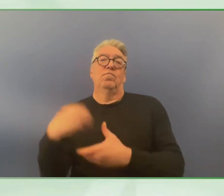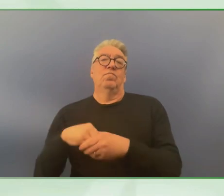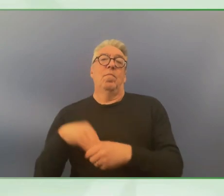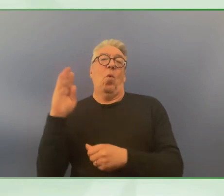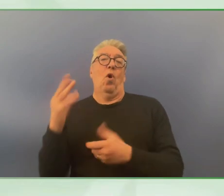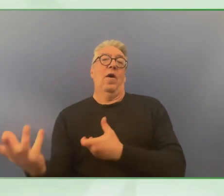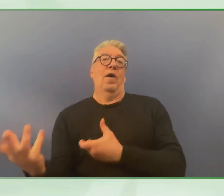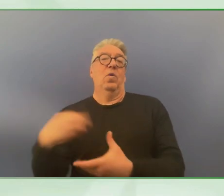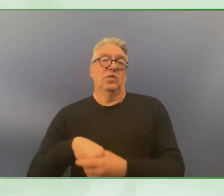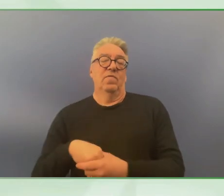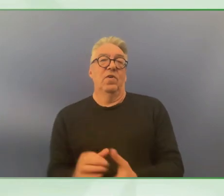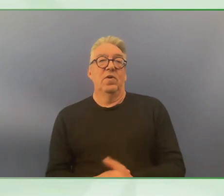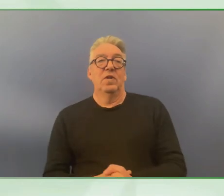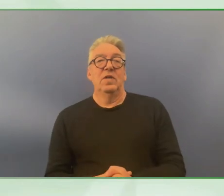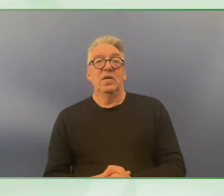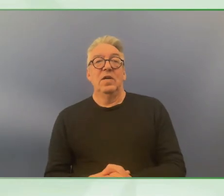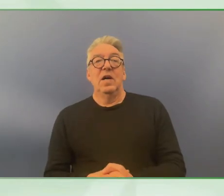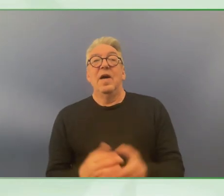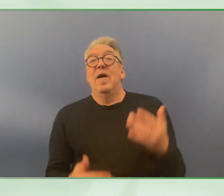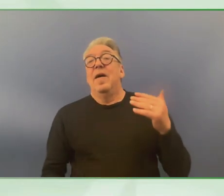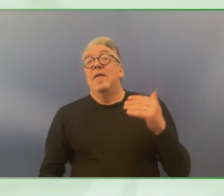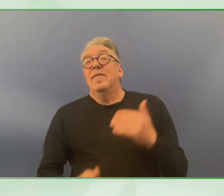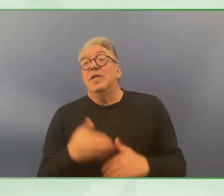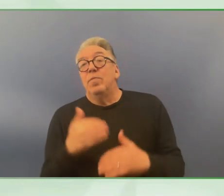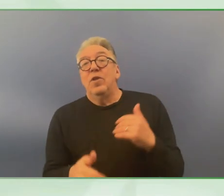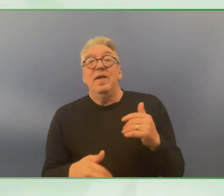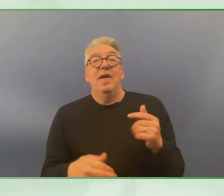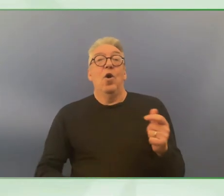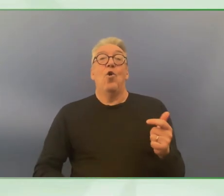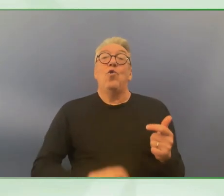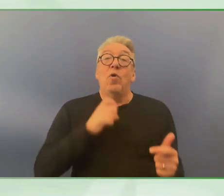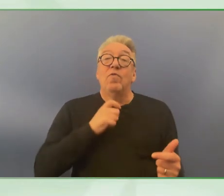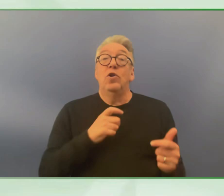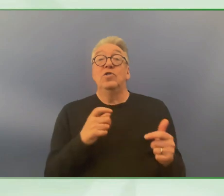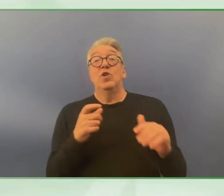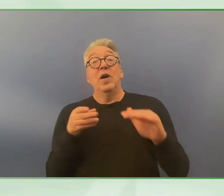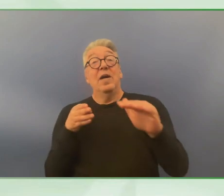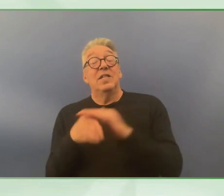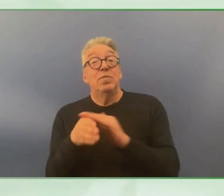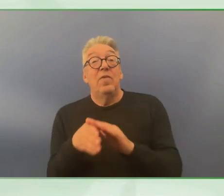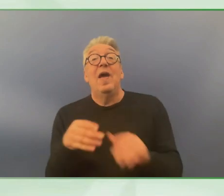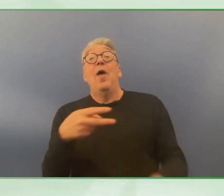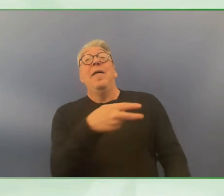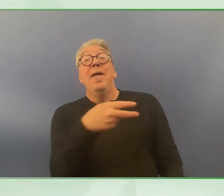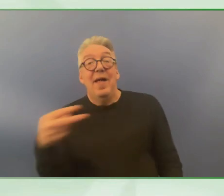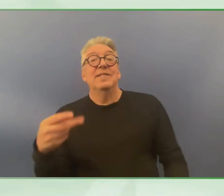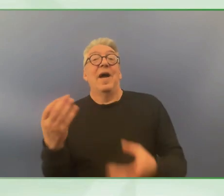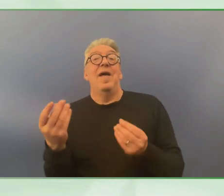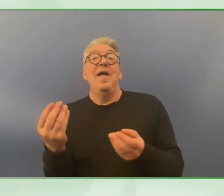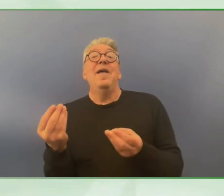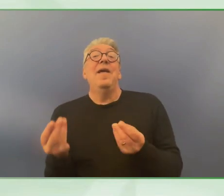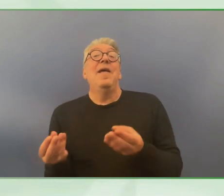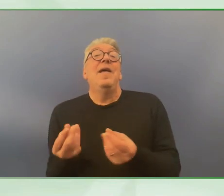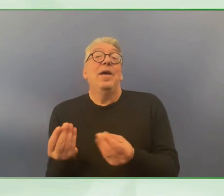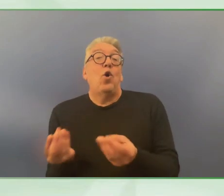disability confidence and accessibility as an economic advantage, but this needs to be explained. It's